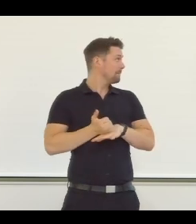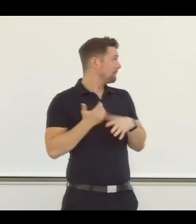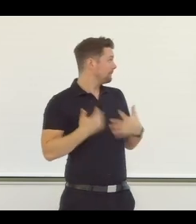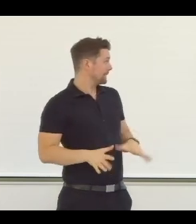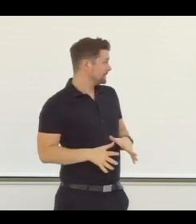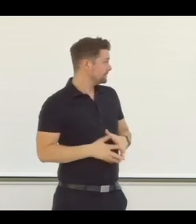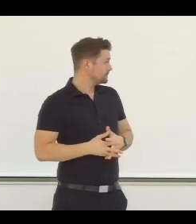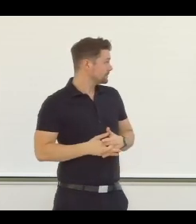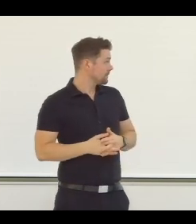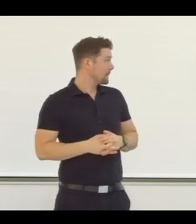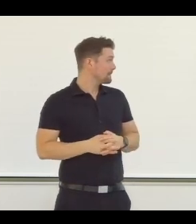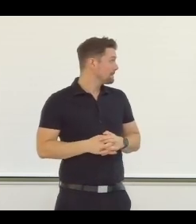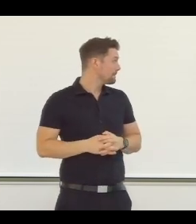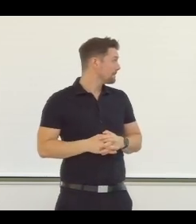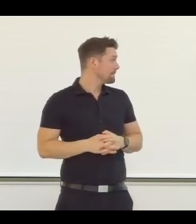And